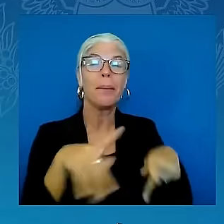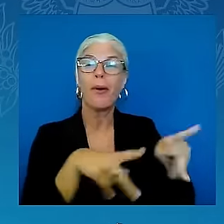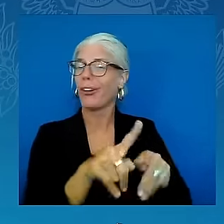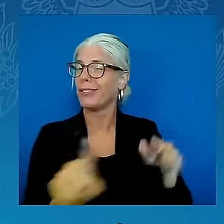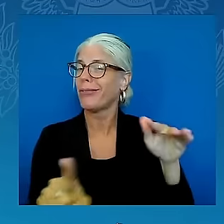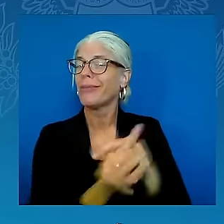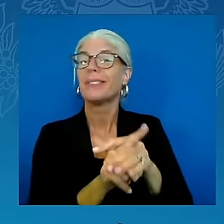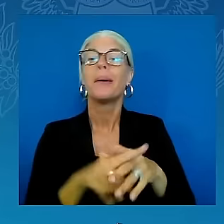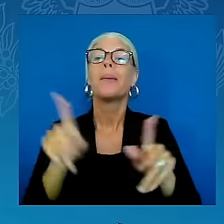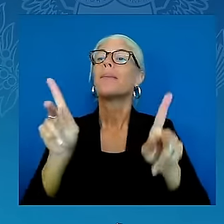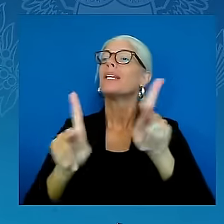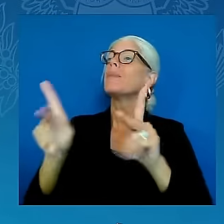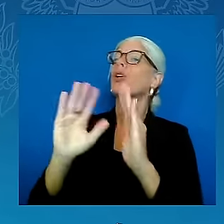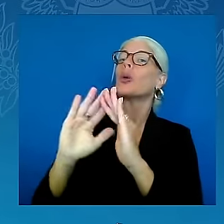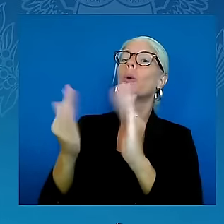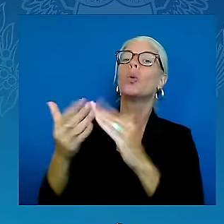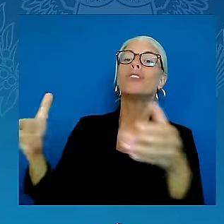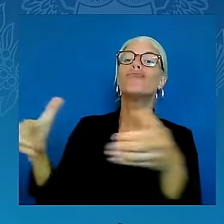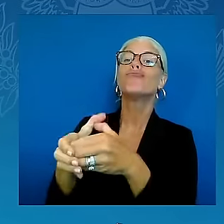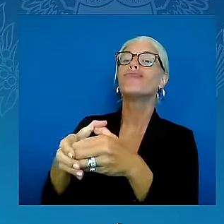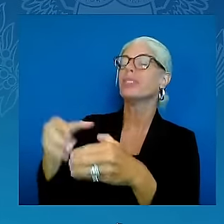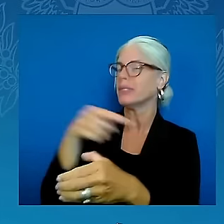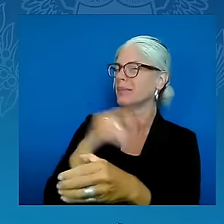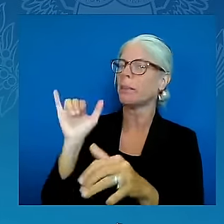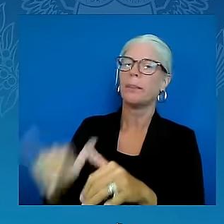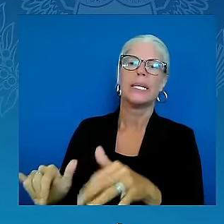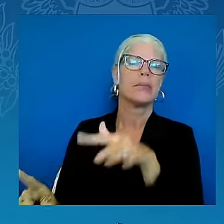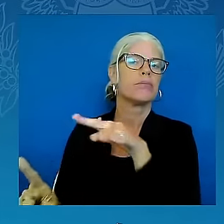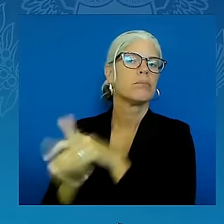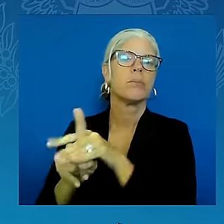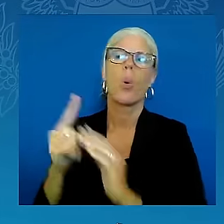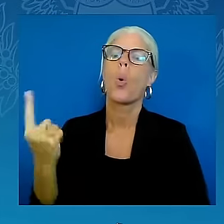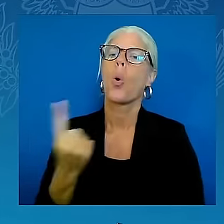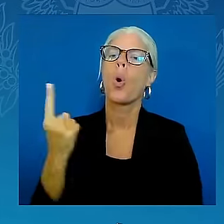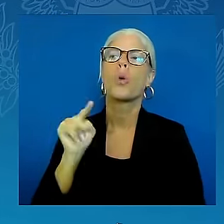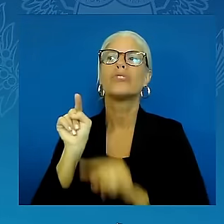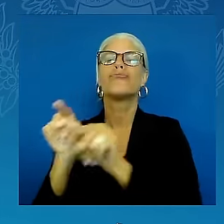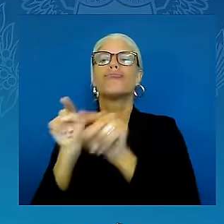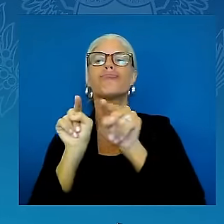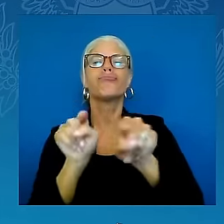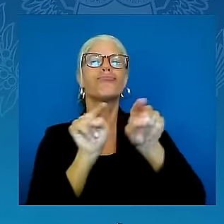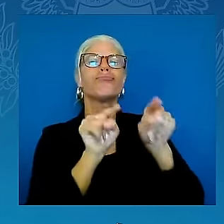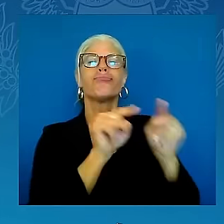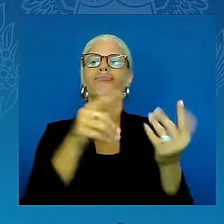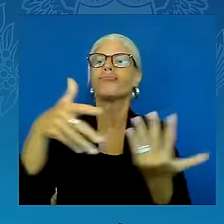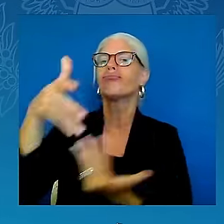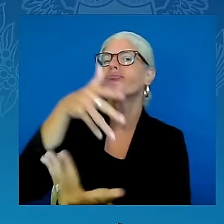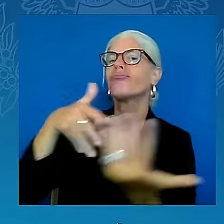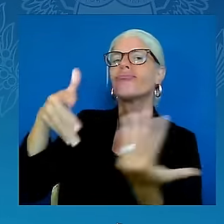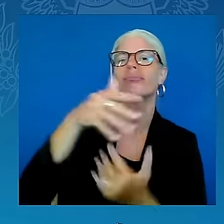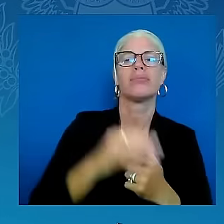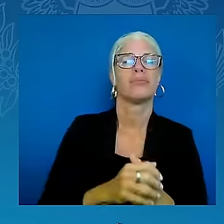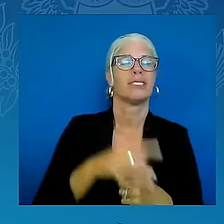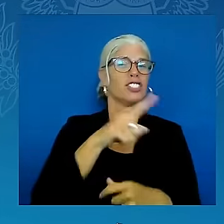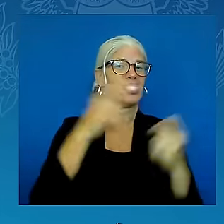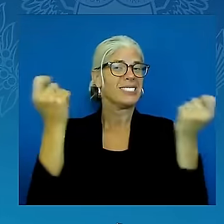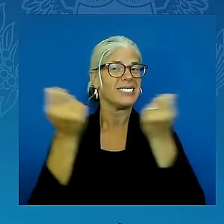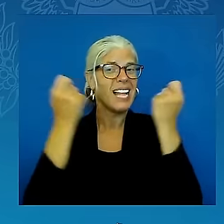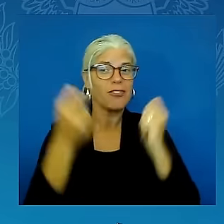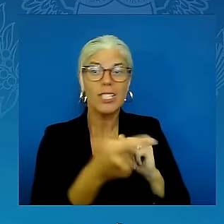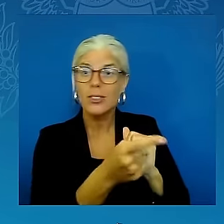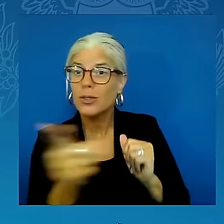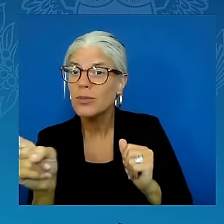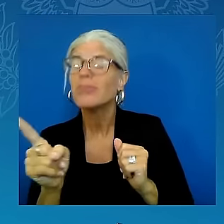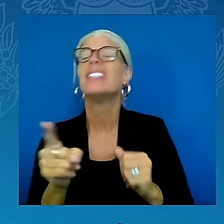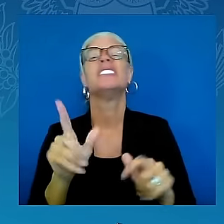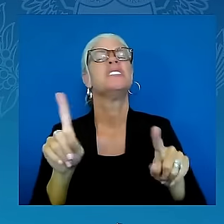the people. She stood with the people always. And you may not know, but Sheila and Doug, my